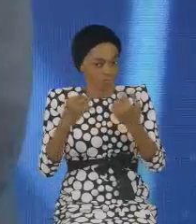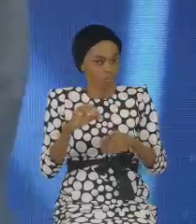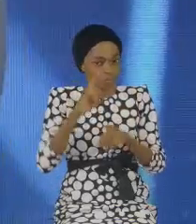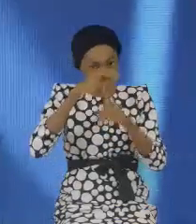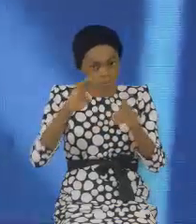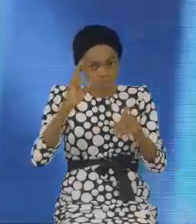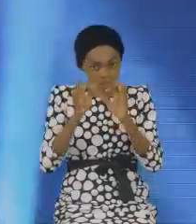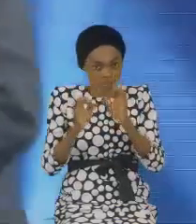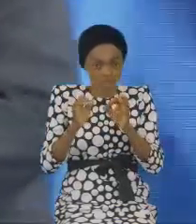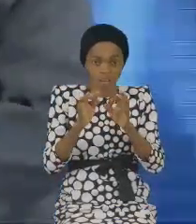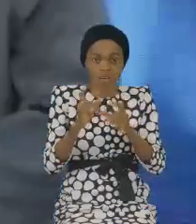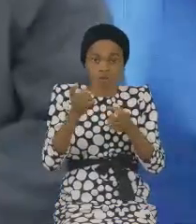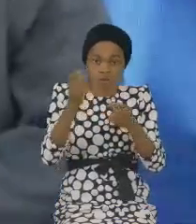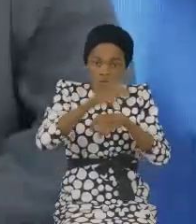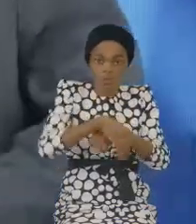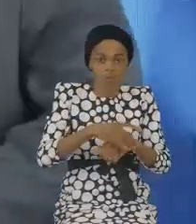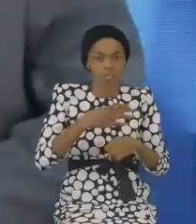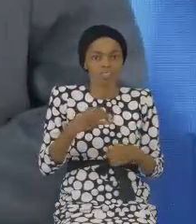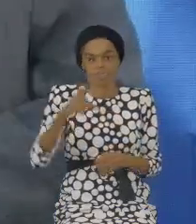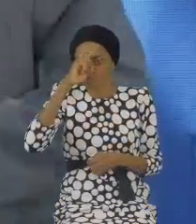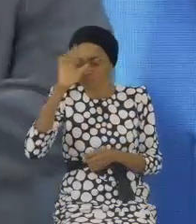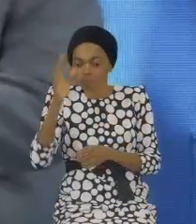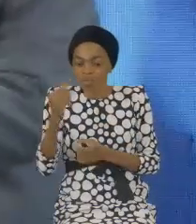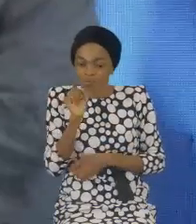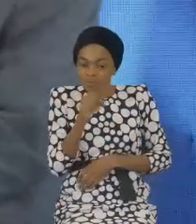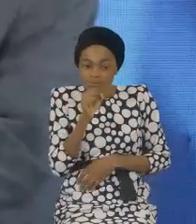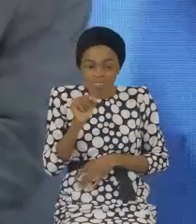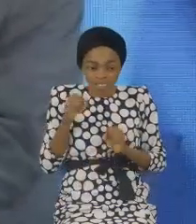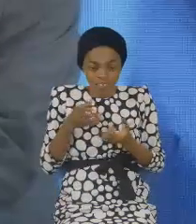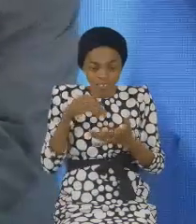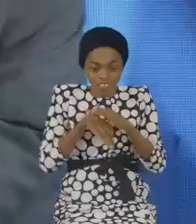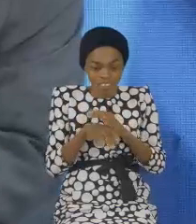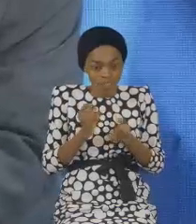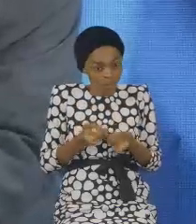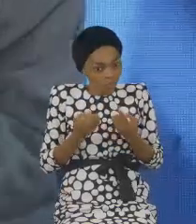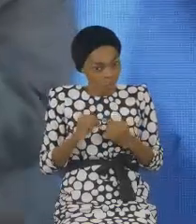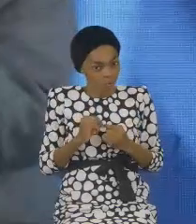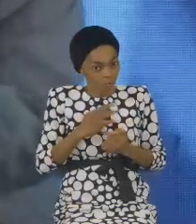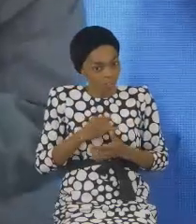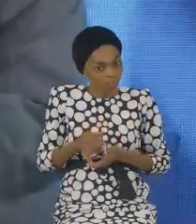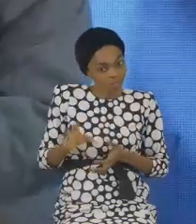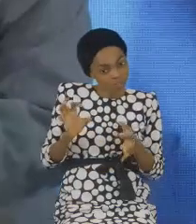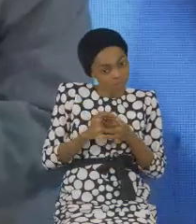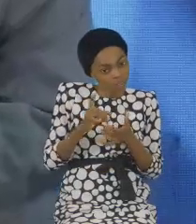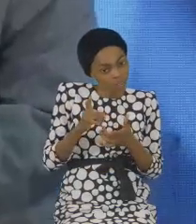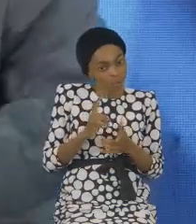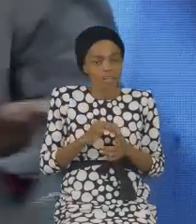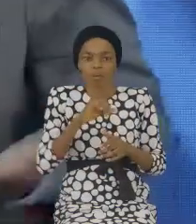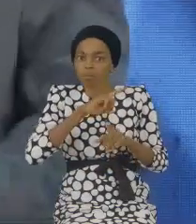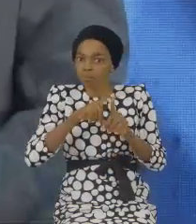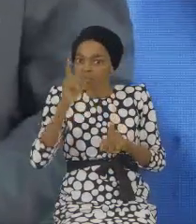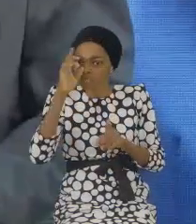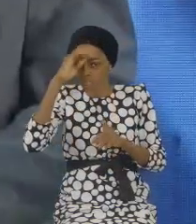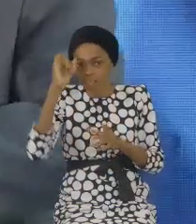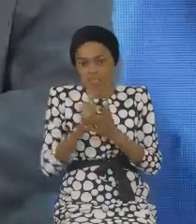overcometh, Egyptians will come back and knock at your door. Can we enter in? Can we live inside there and live inside you? He that overcometh,